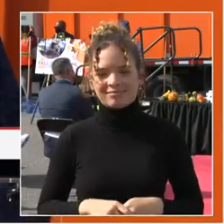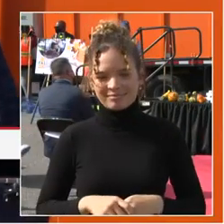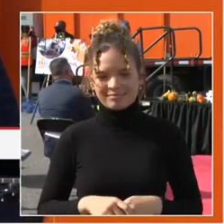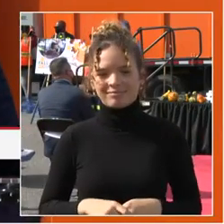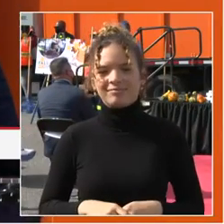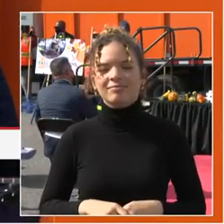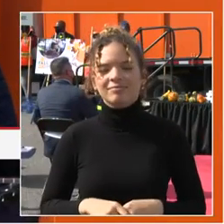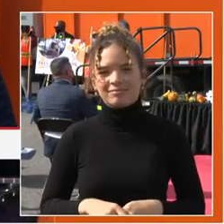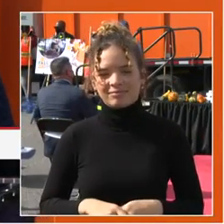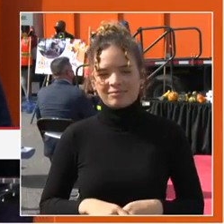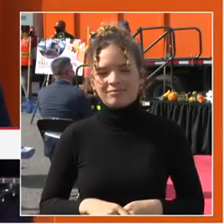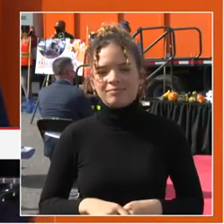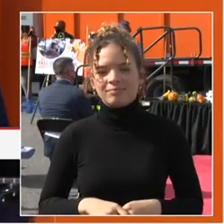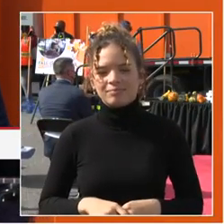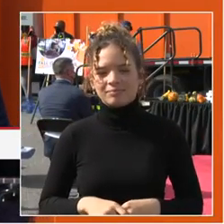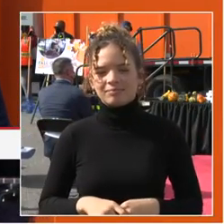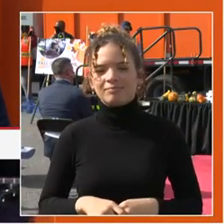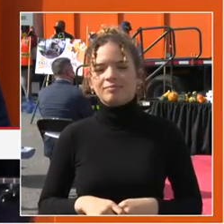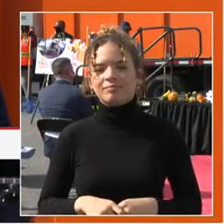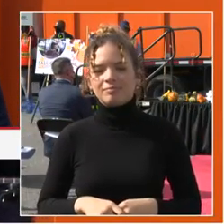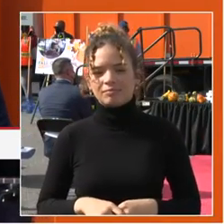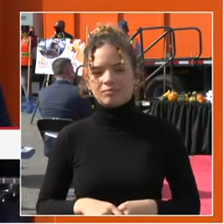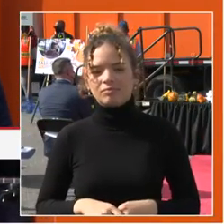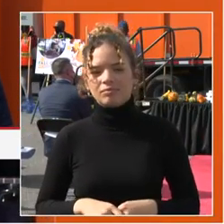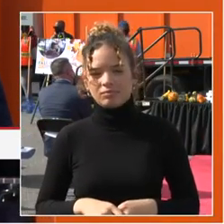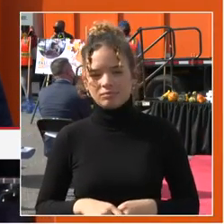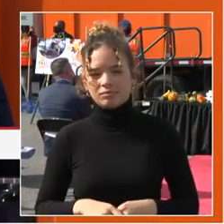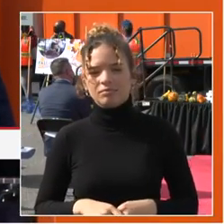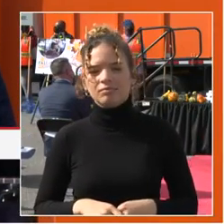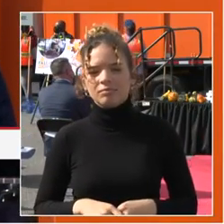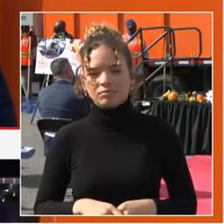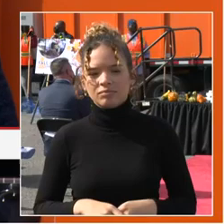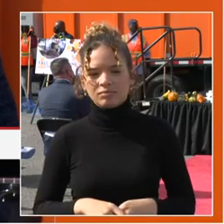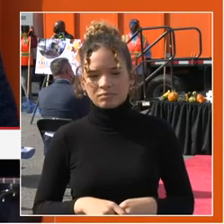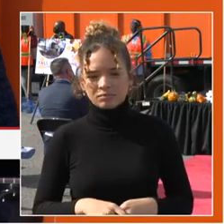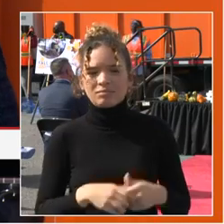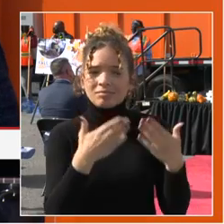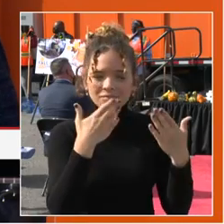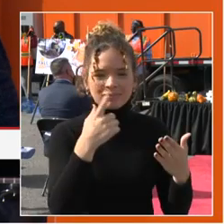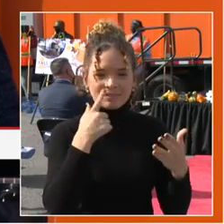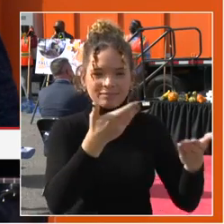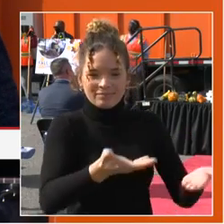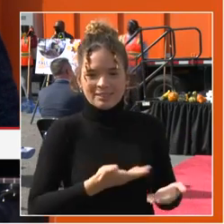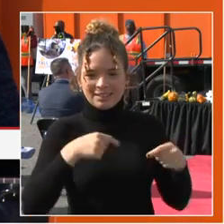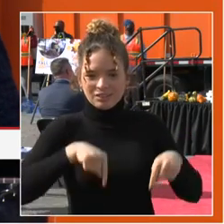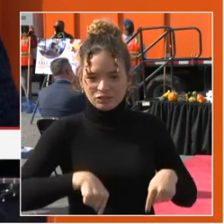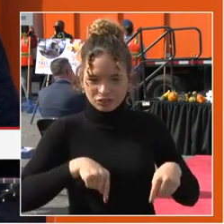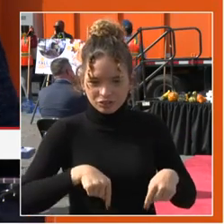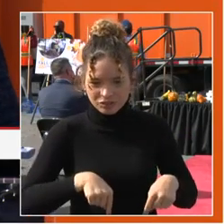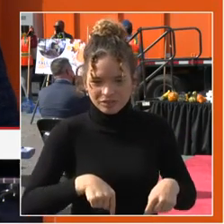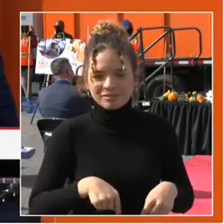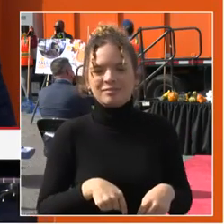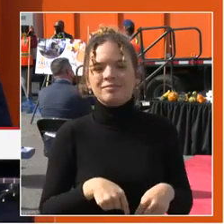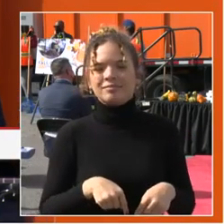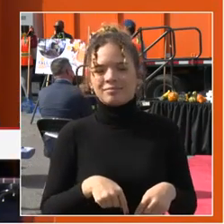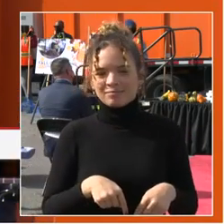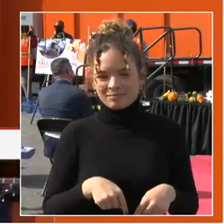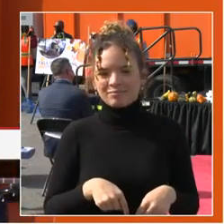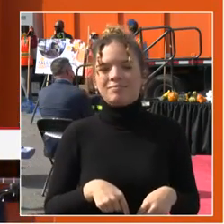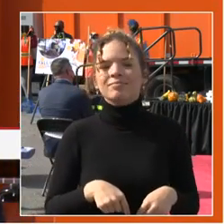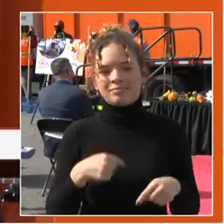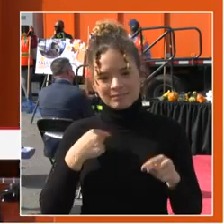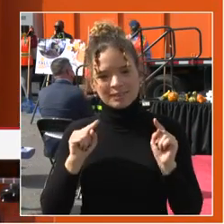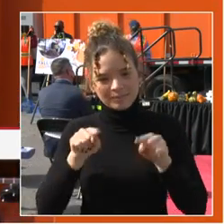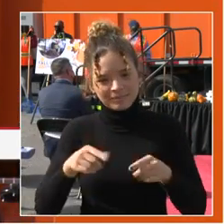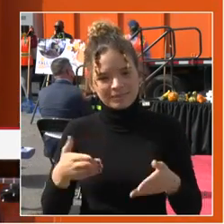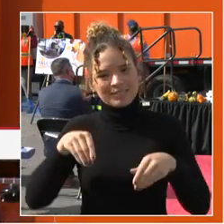I want to thank you for having us here, for being here in person. I want to thank the families